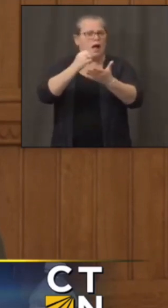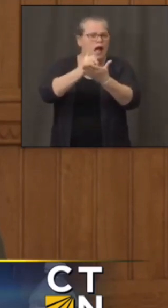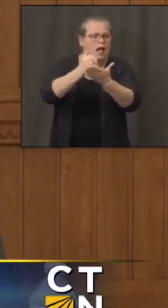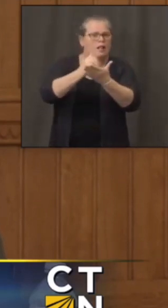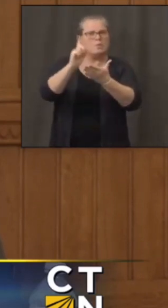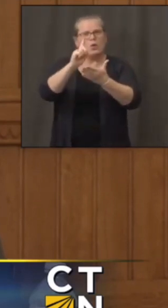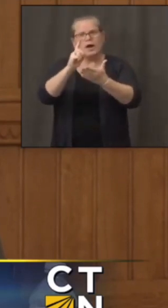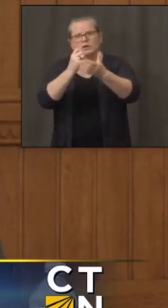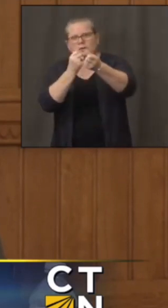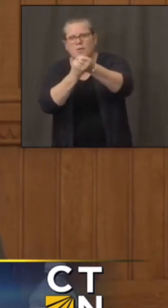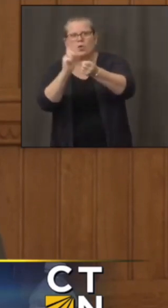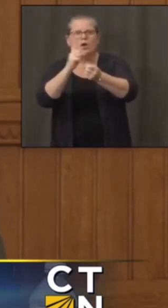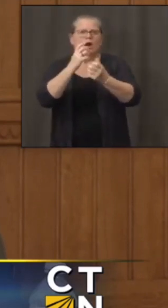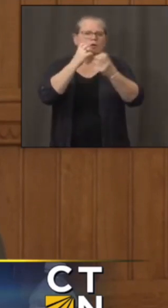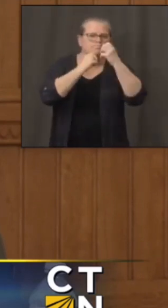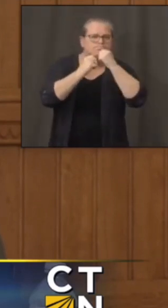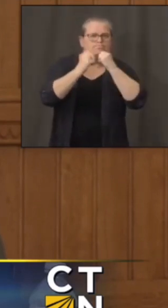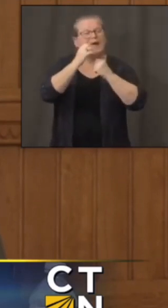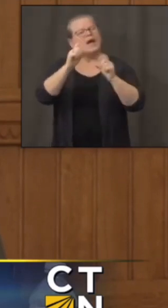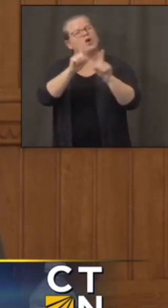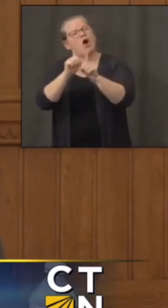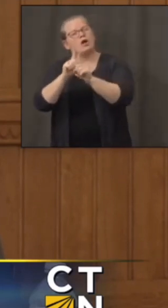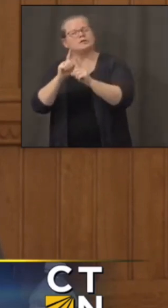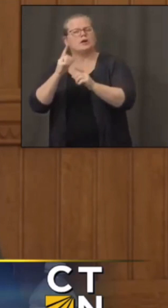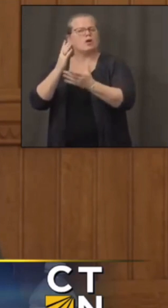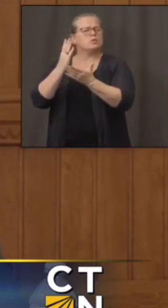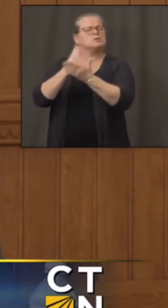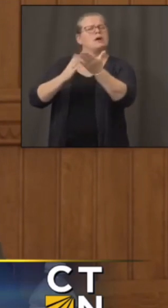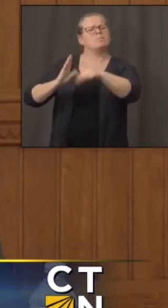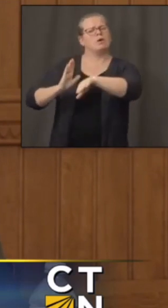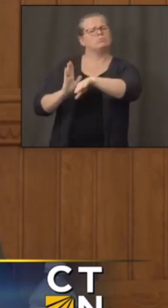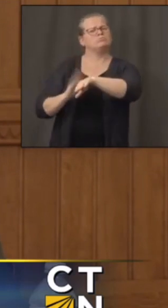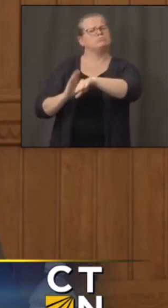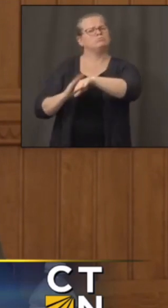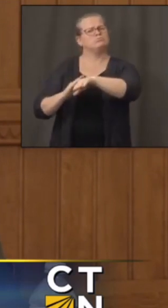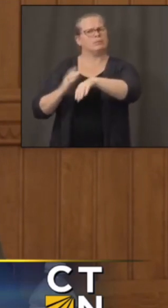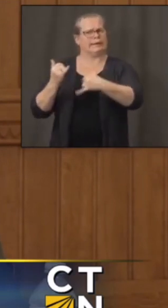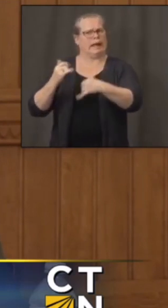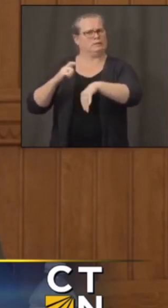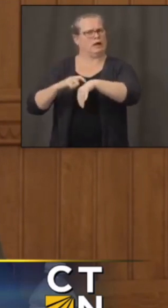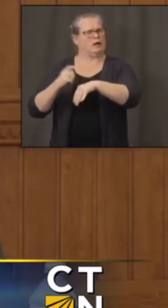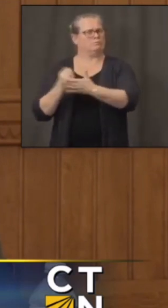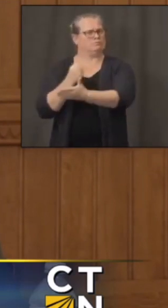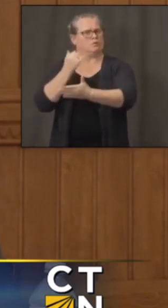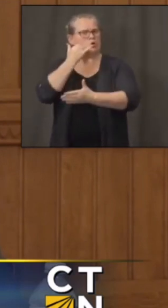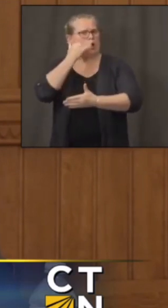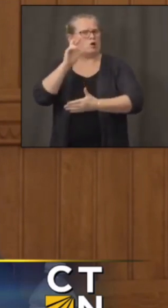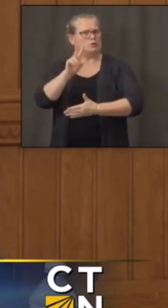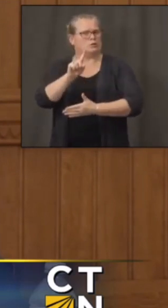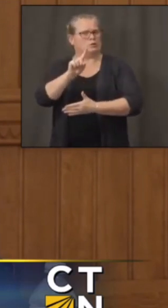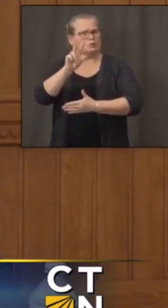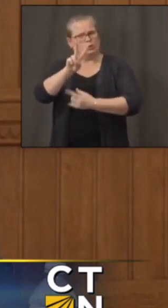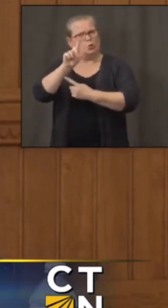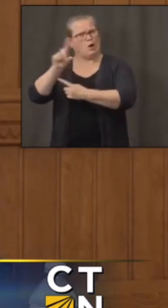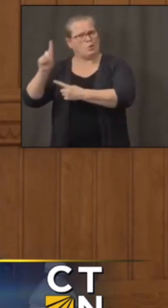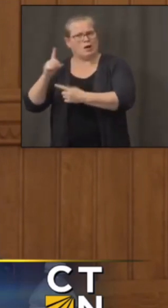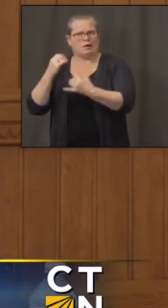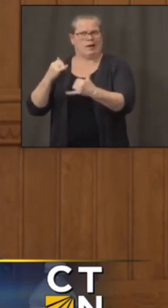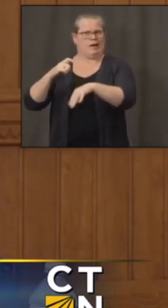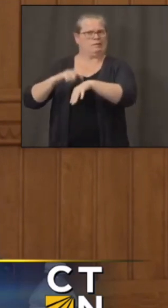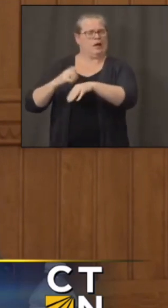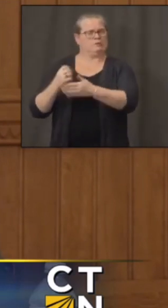reach out and call 211, for example. So I'll go through some of the resources. So for example, we have a mobile